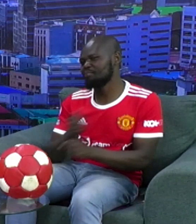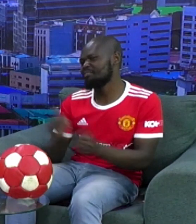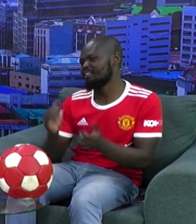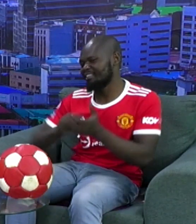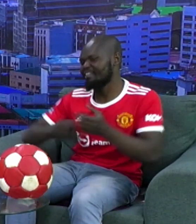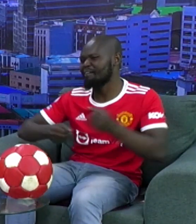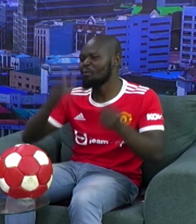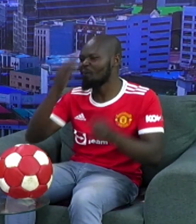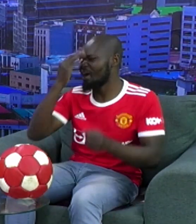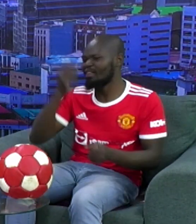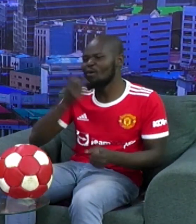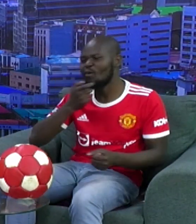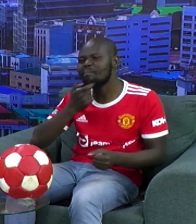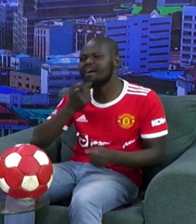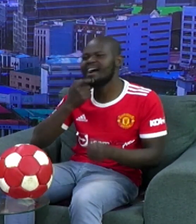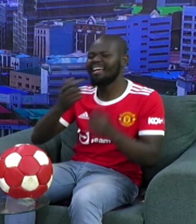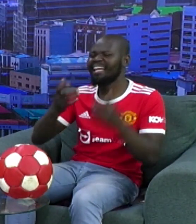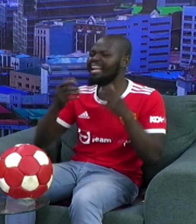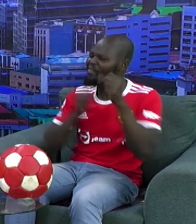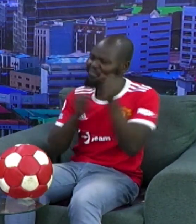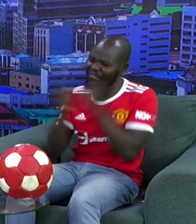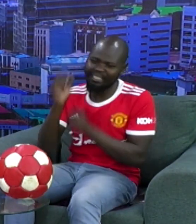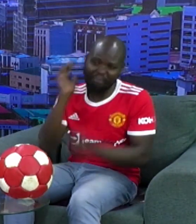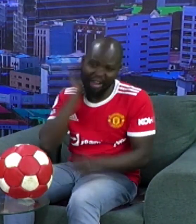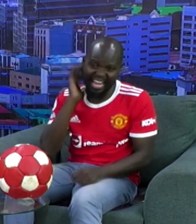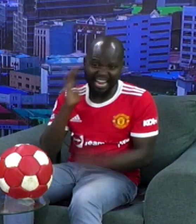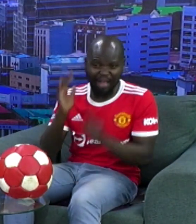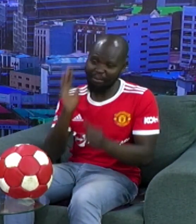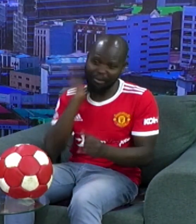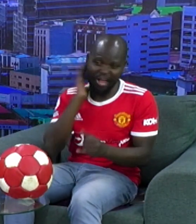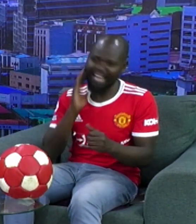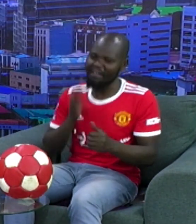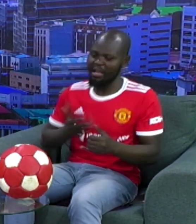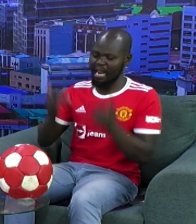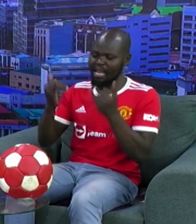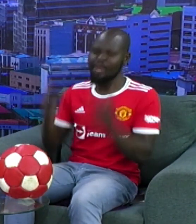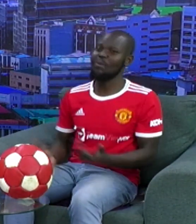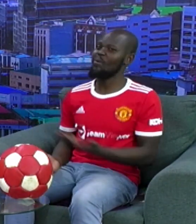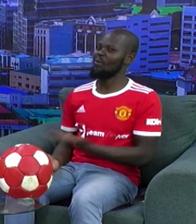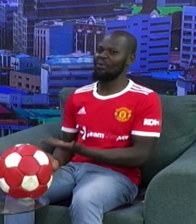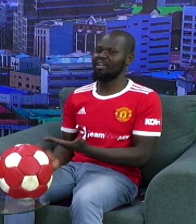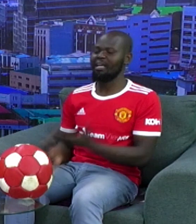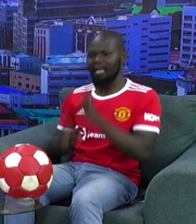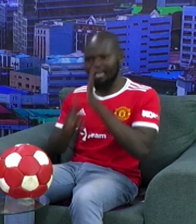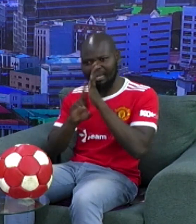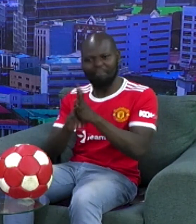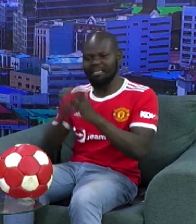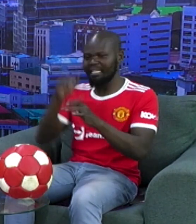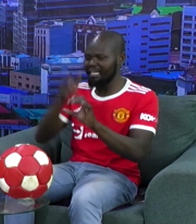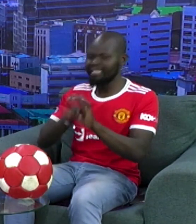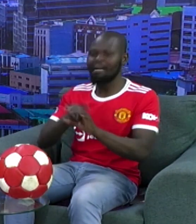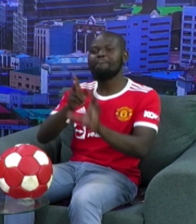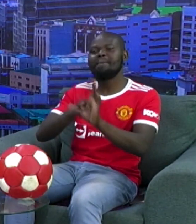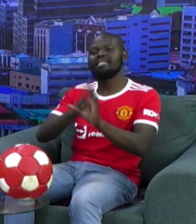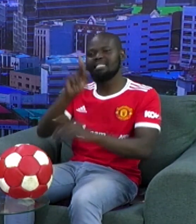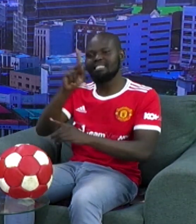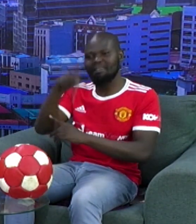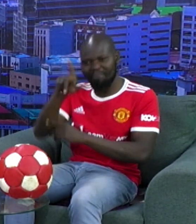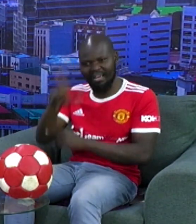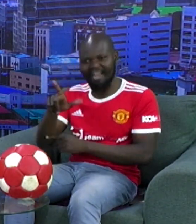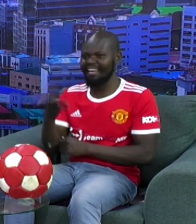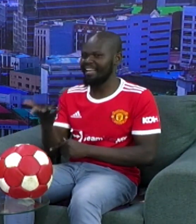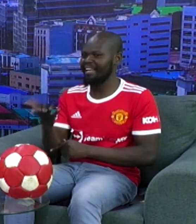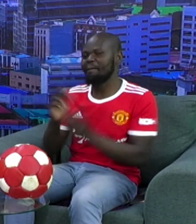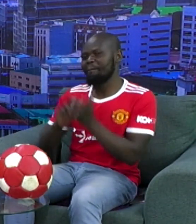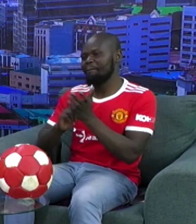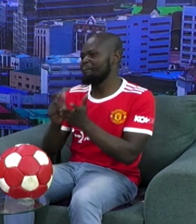in the second leg, Posta Ranger will have they will be given a run for their money, because they will